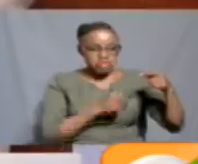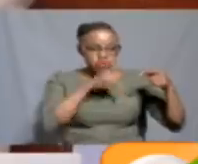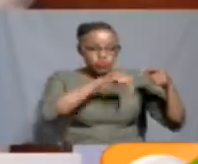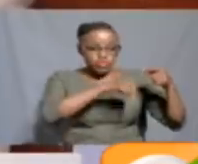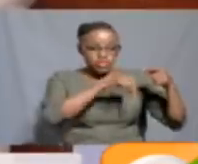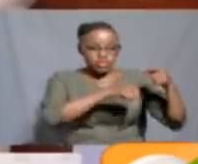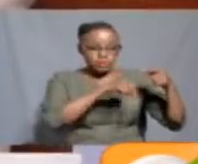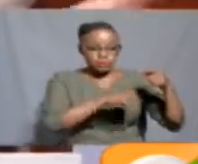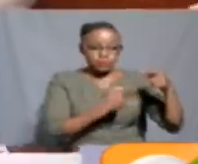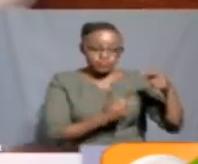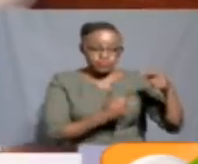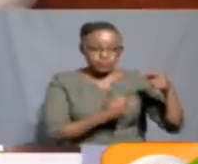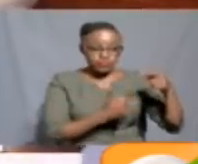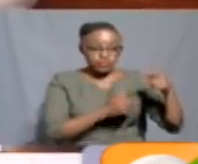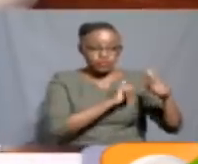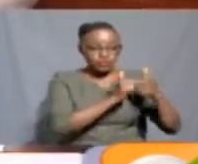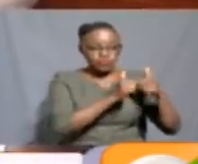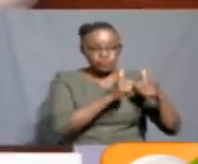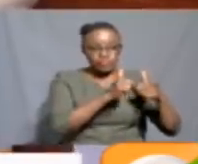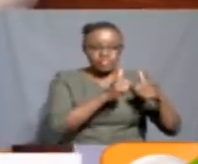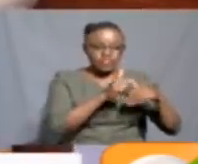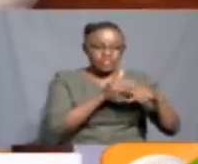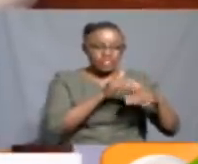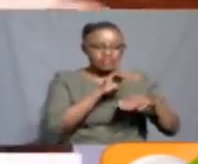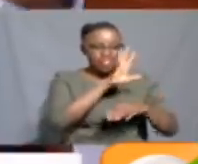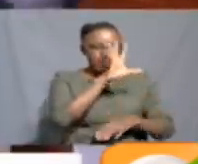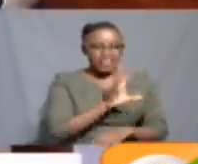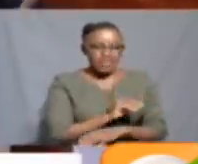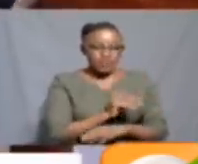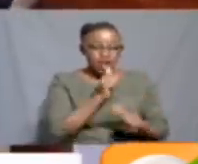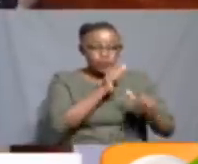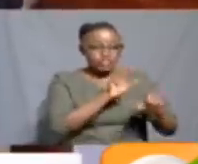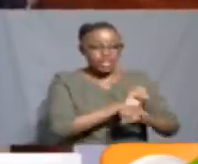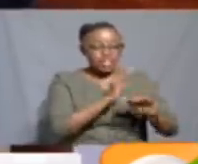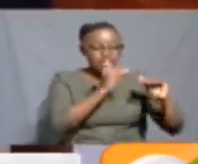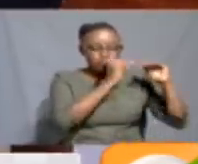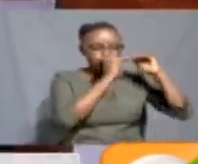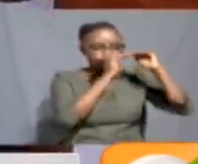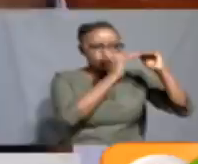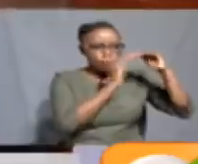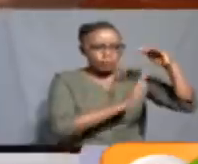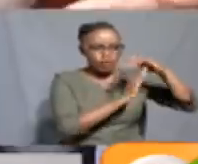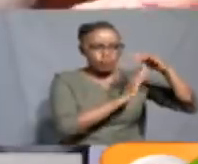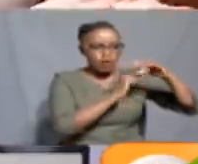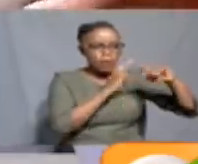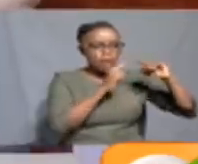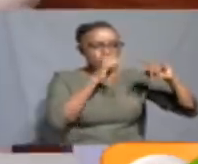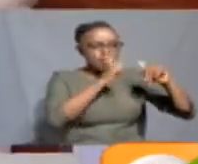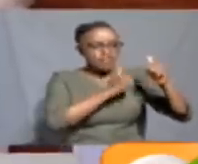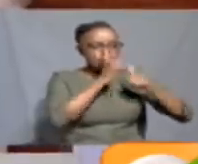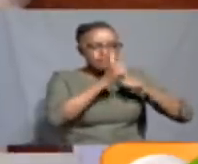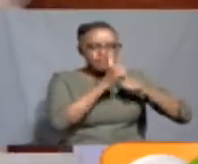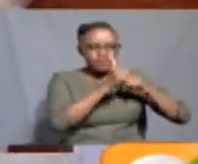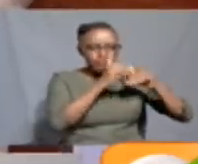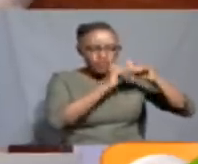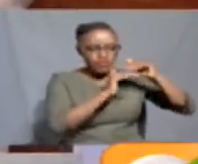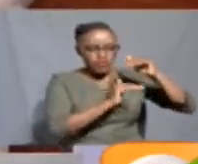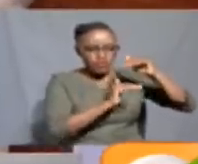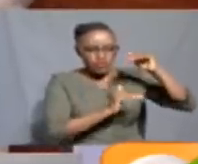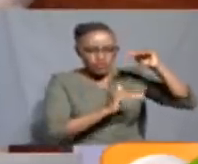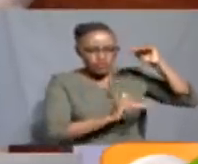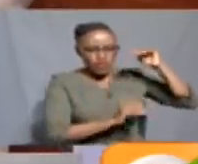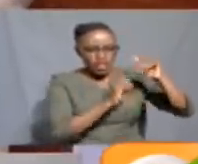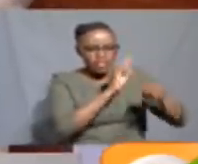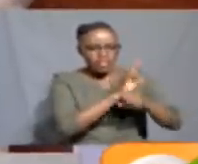today, for exports in Africa, which we were really here, is dropping very fast. Yes. Because we're 13%